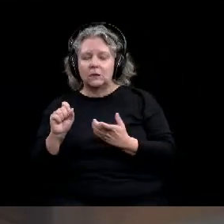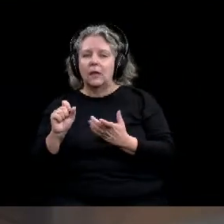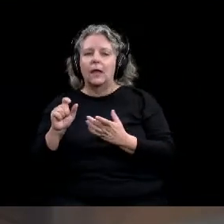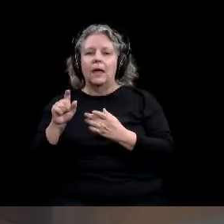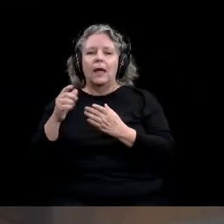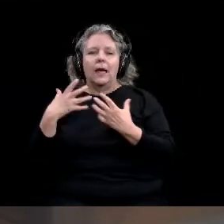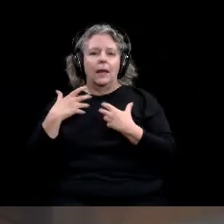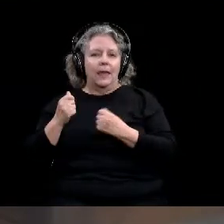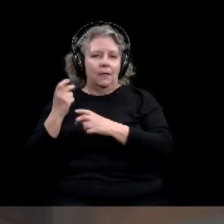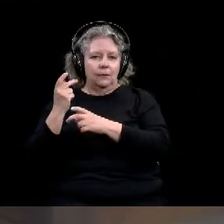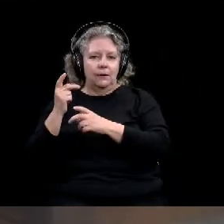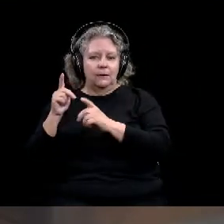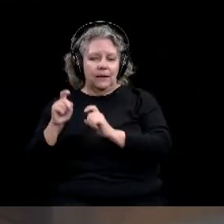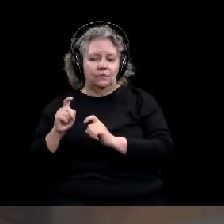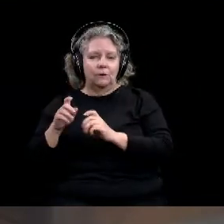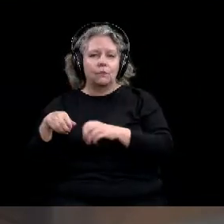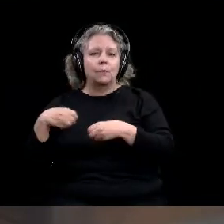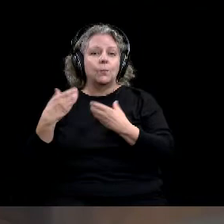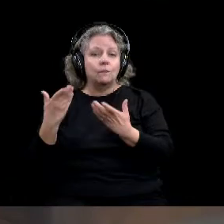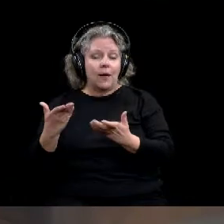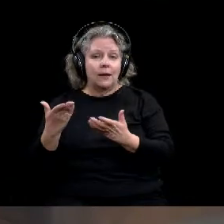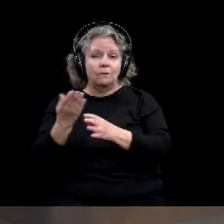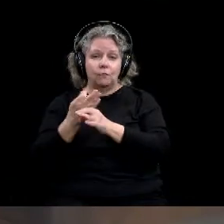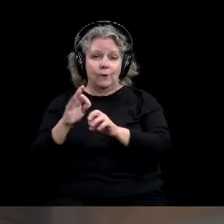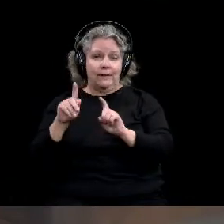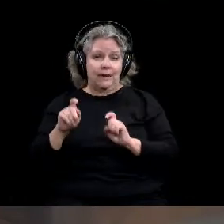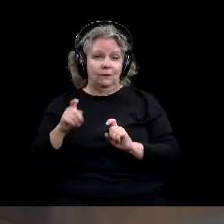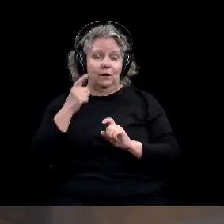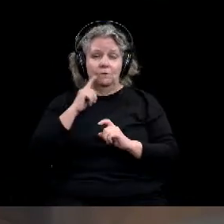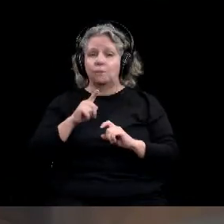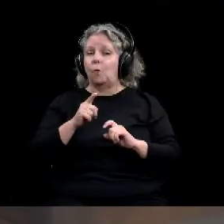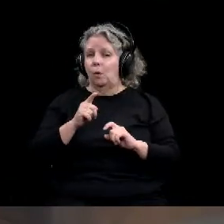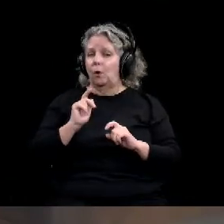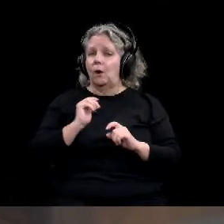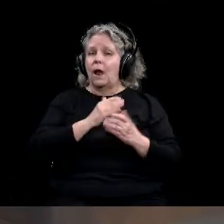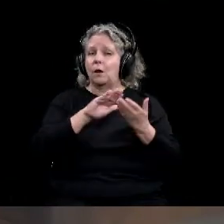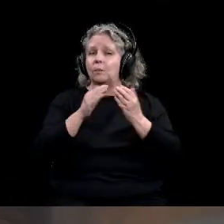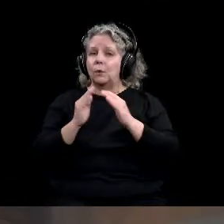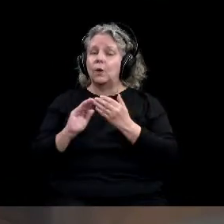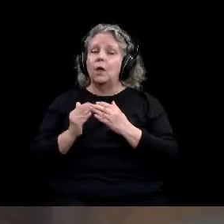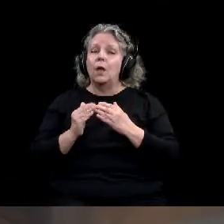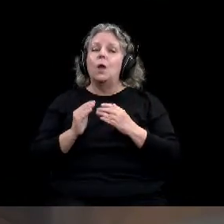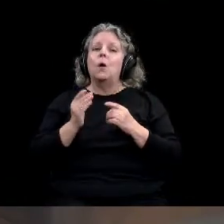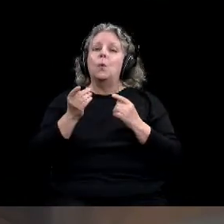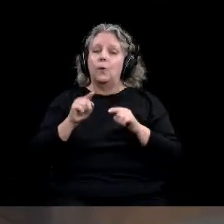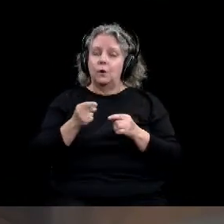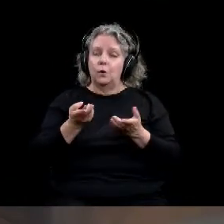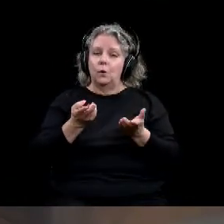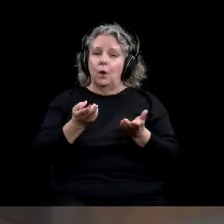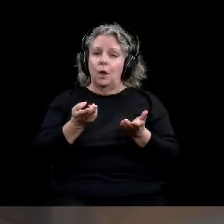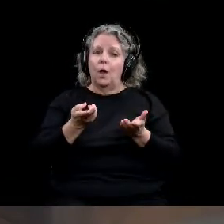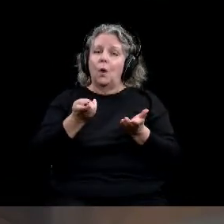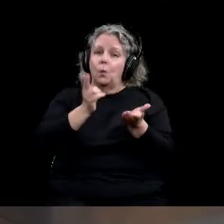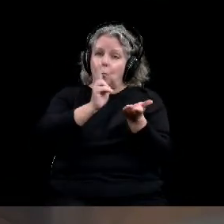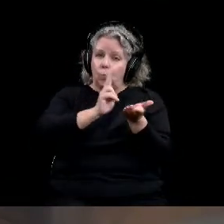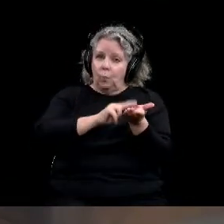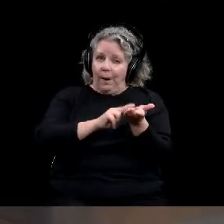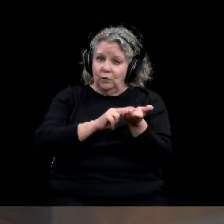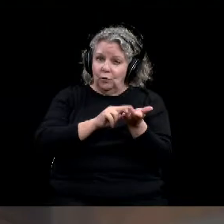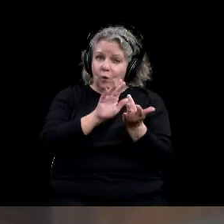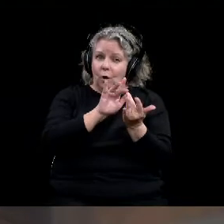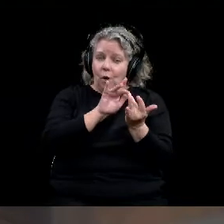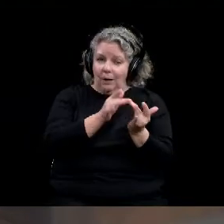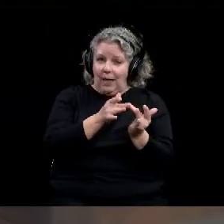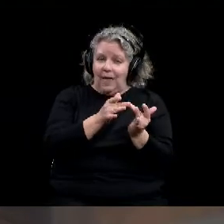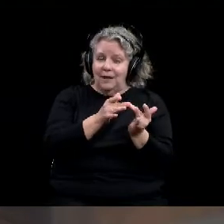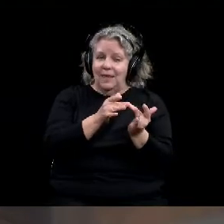register online, it does ask for your insurance information, but you don't have to have insurance to receive the test. And for people with insurance,